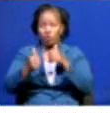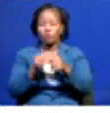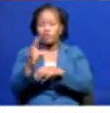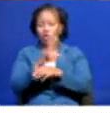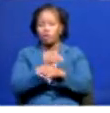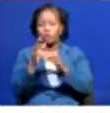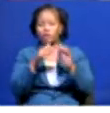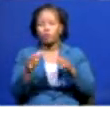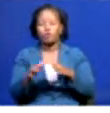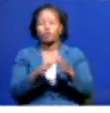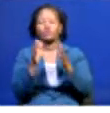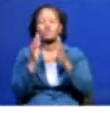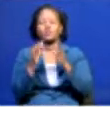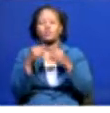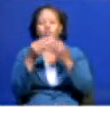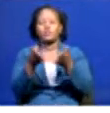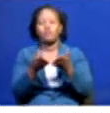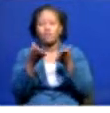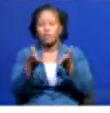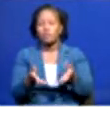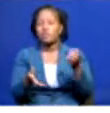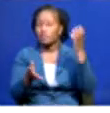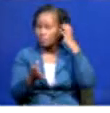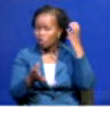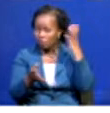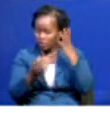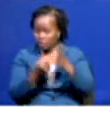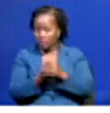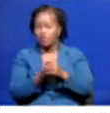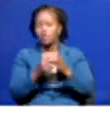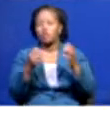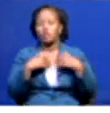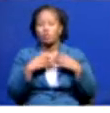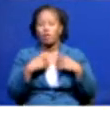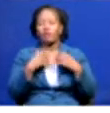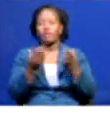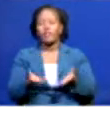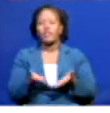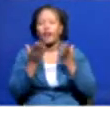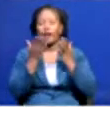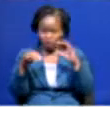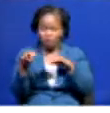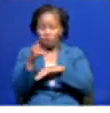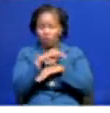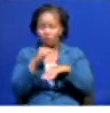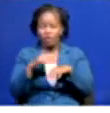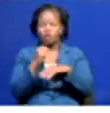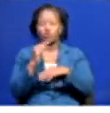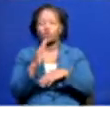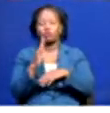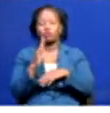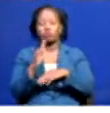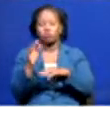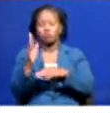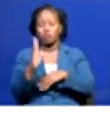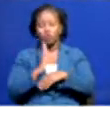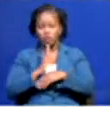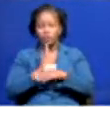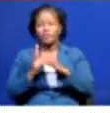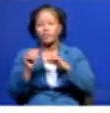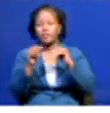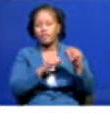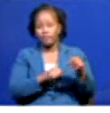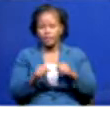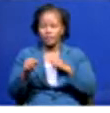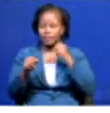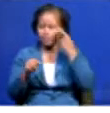opportunity offered by this college to enhance the competencies and strategic thought